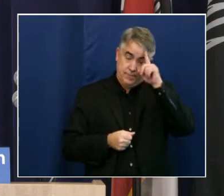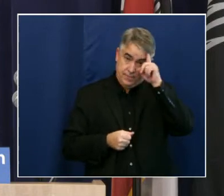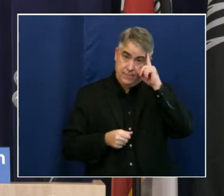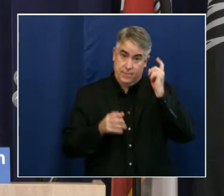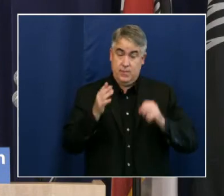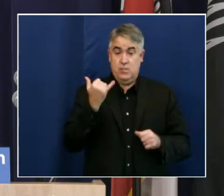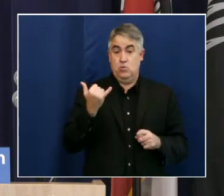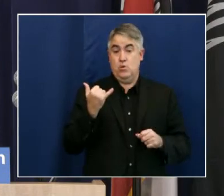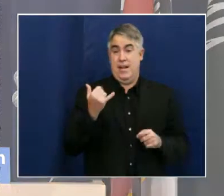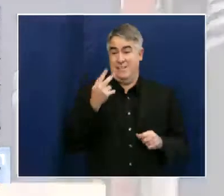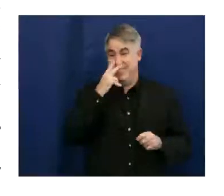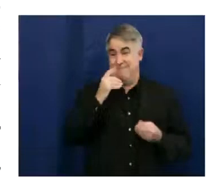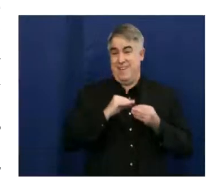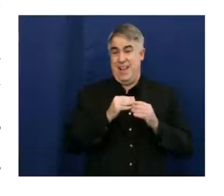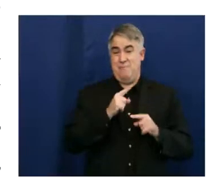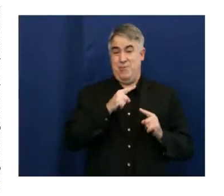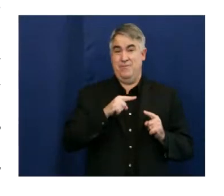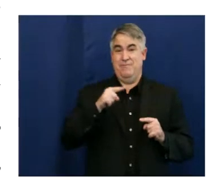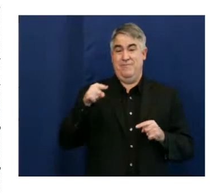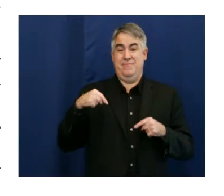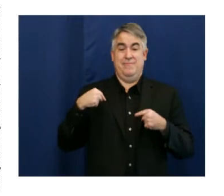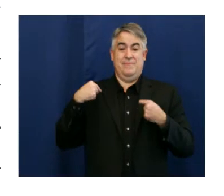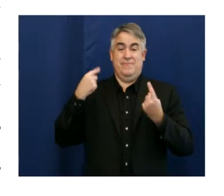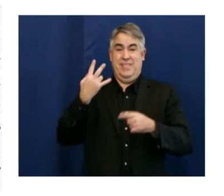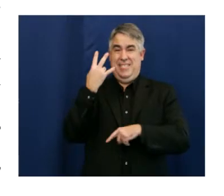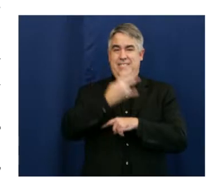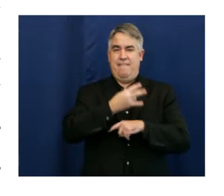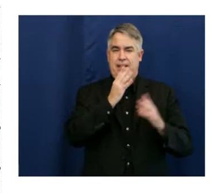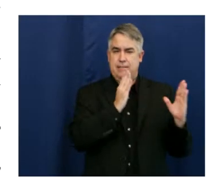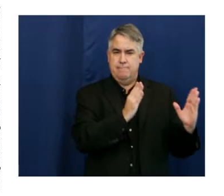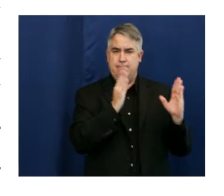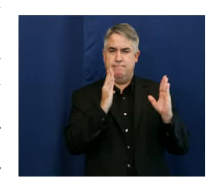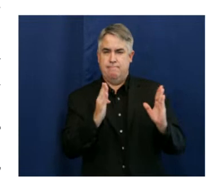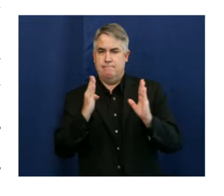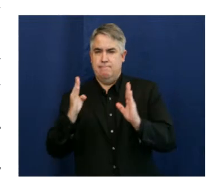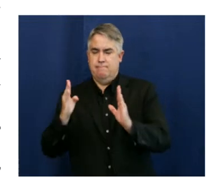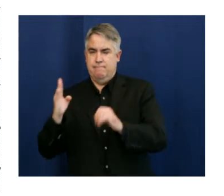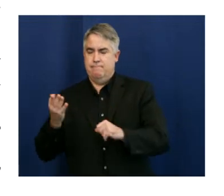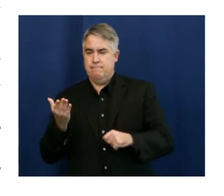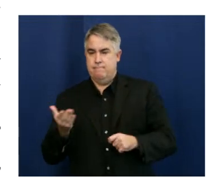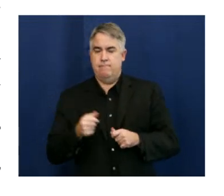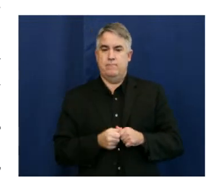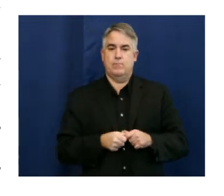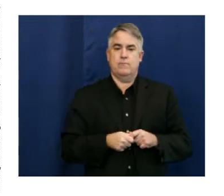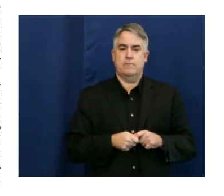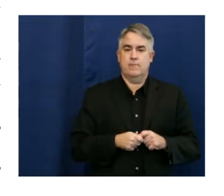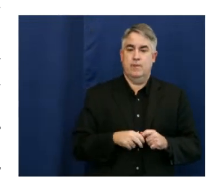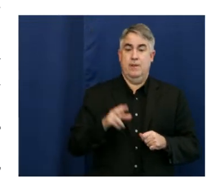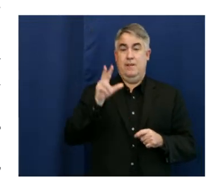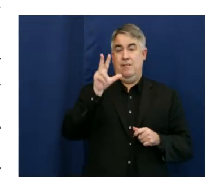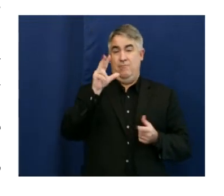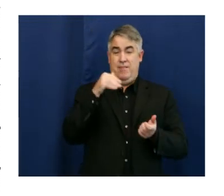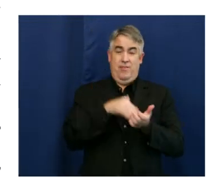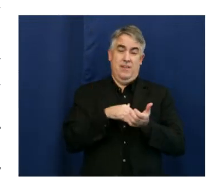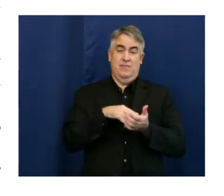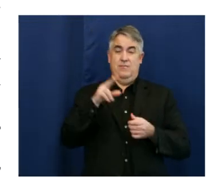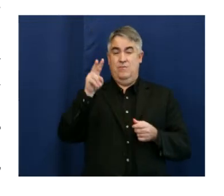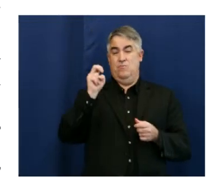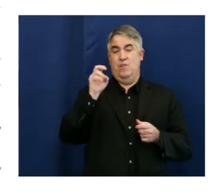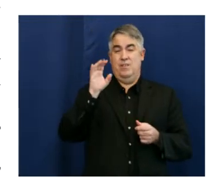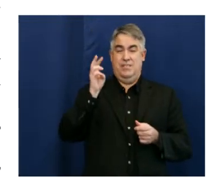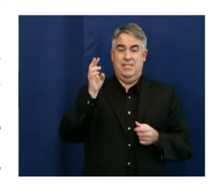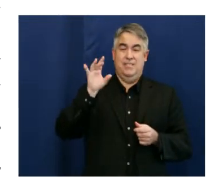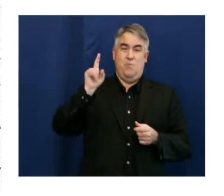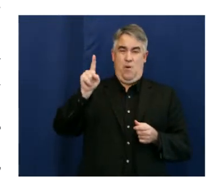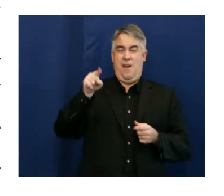see the last 7 days of cases. We're reporting 3,261 out of 14,000 tests performed.